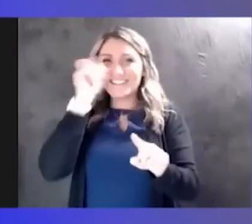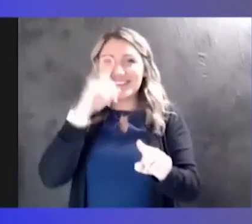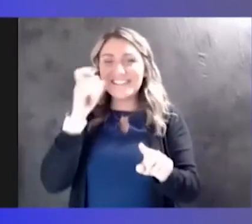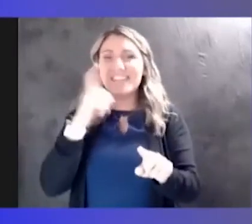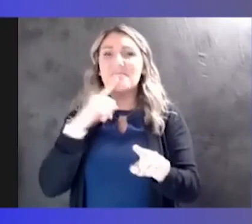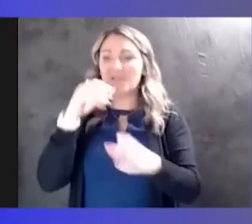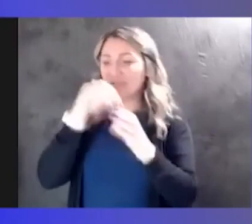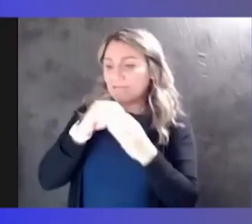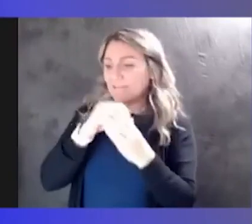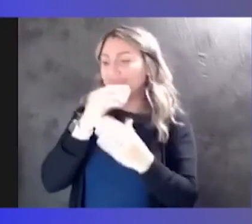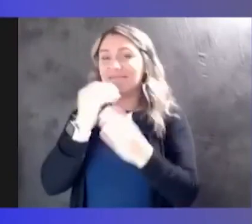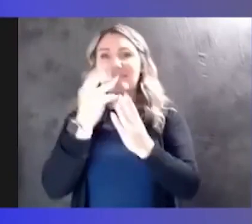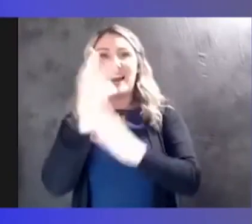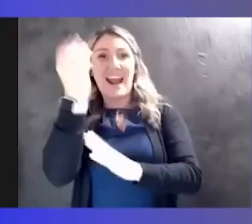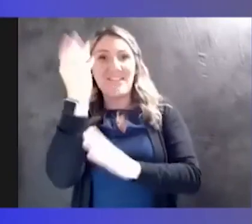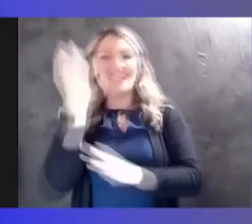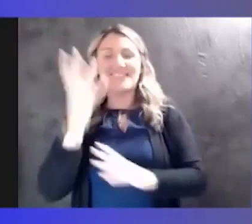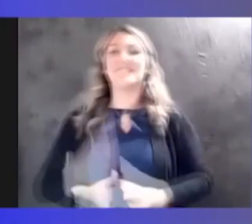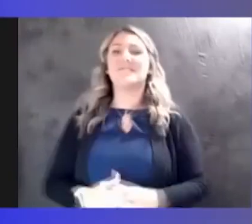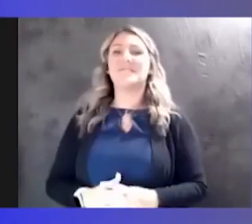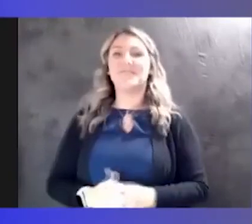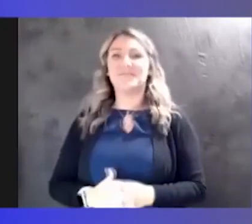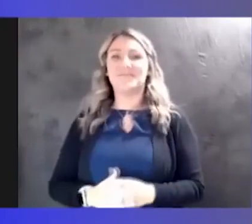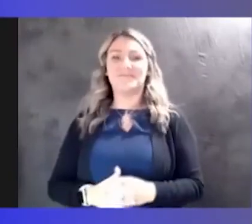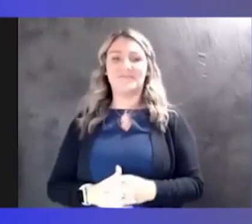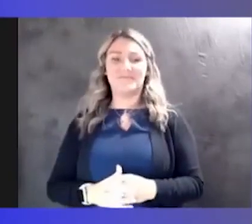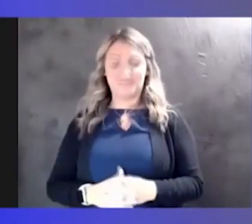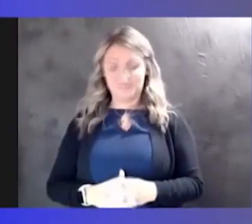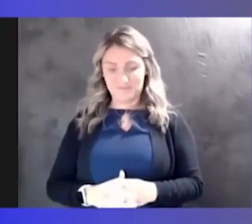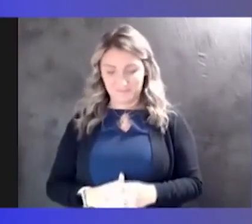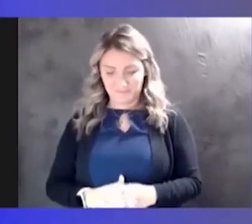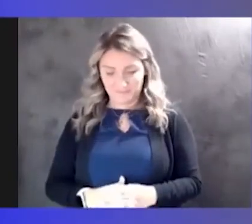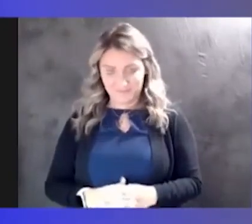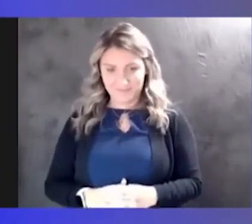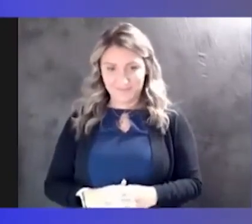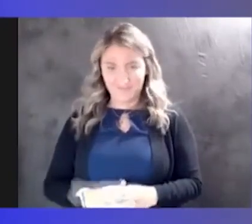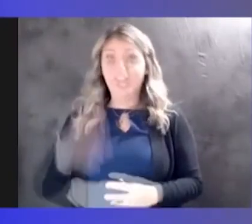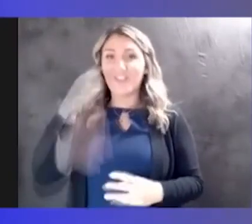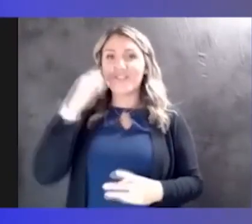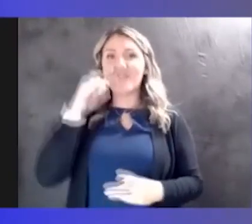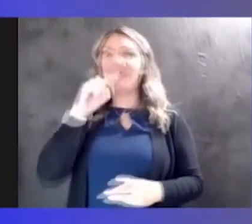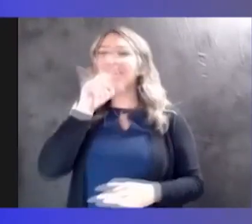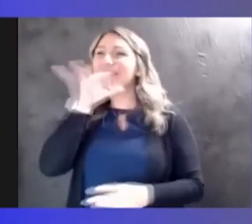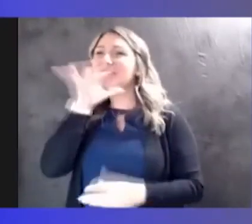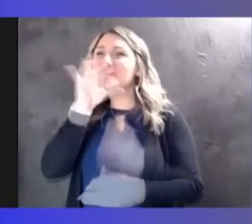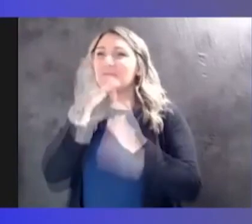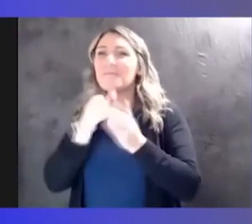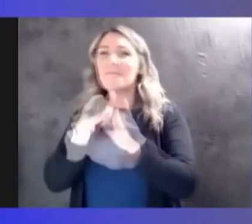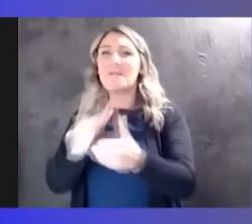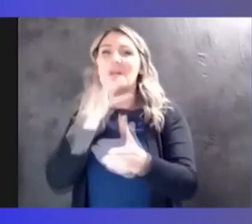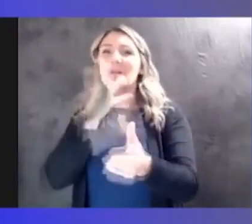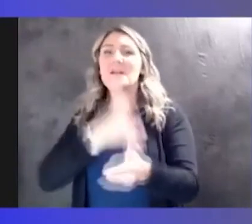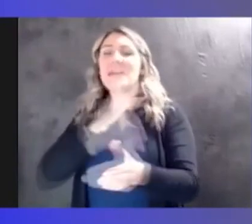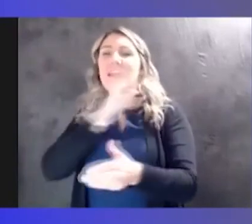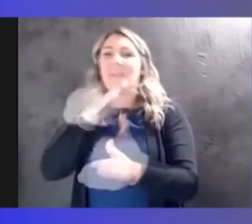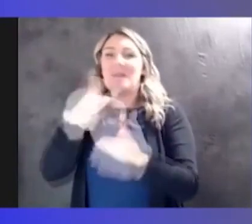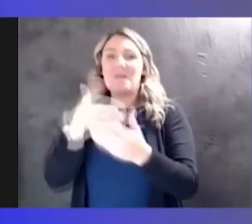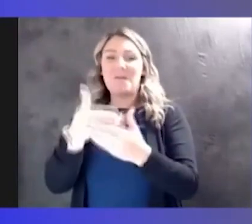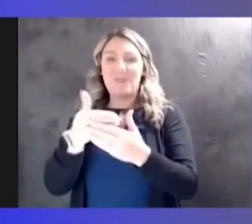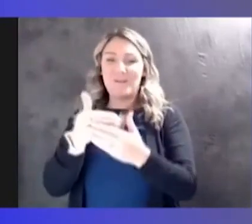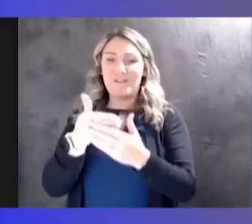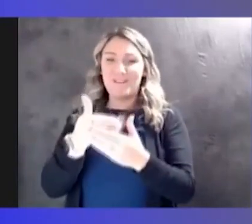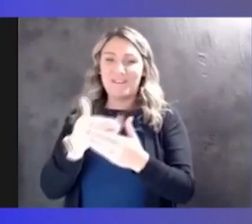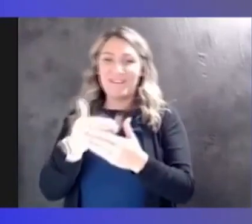outdoors. And just, for the Dragon Boat ladies and the whole Dragon Boat, we're super